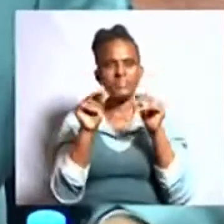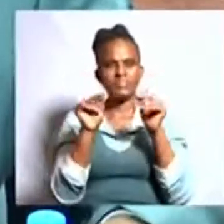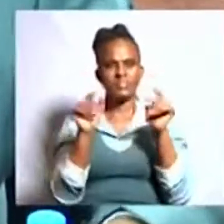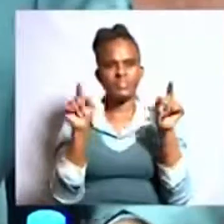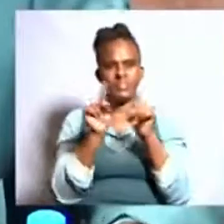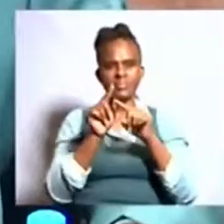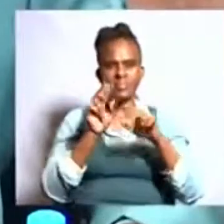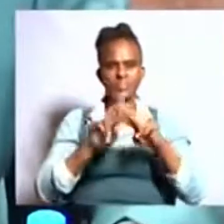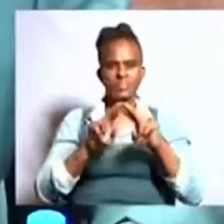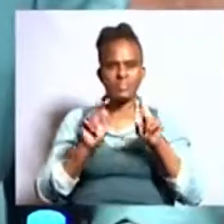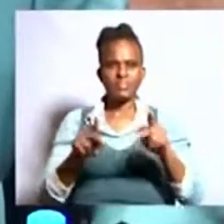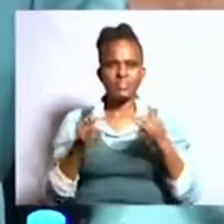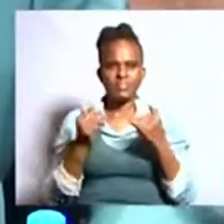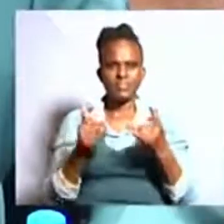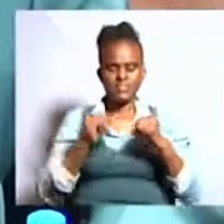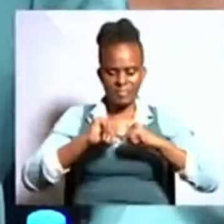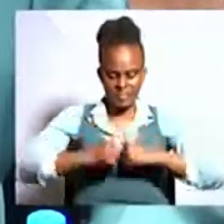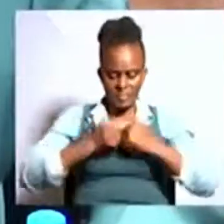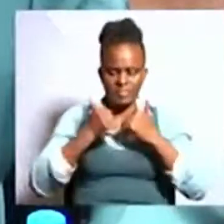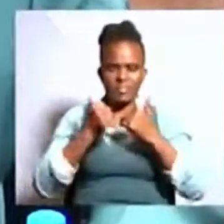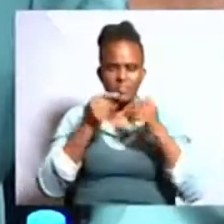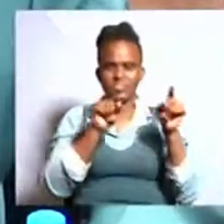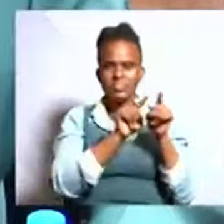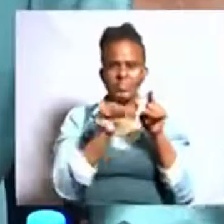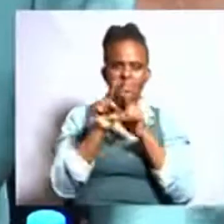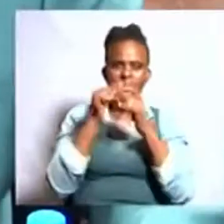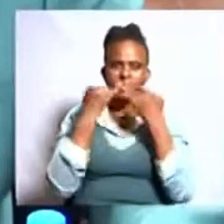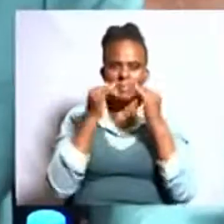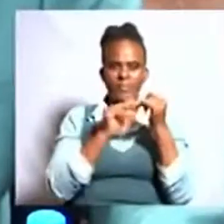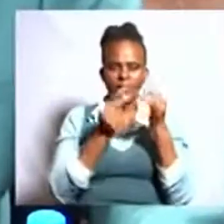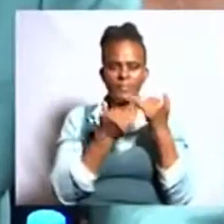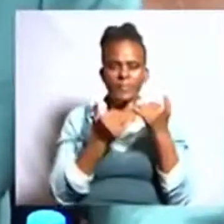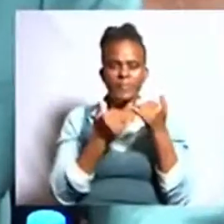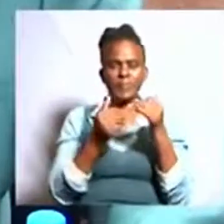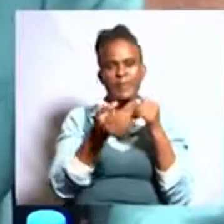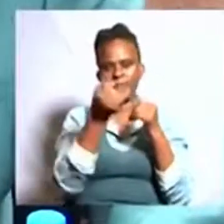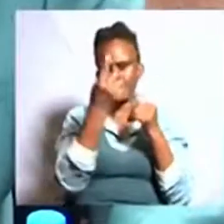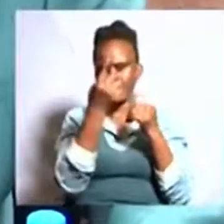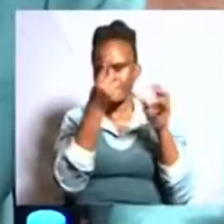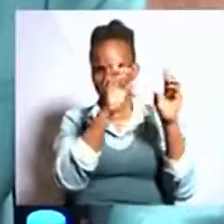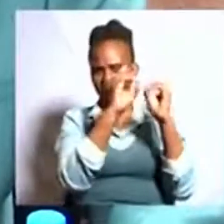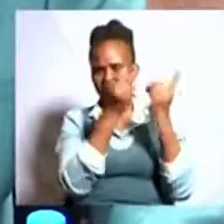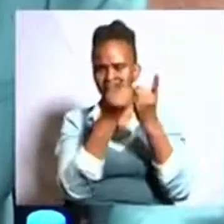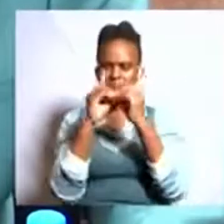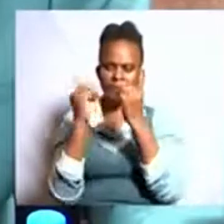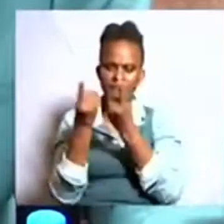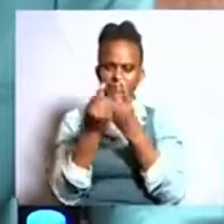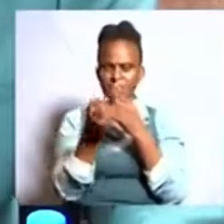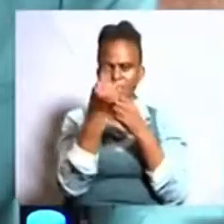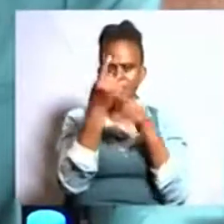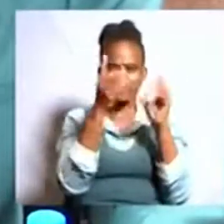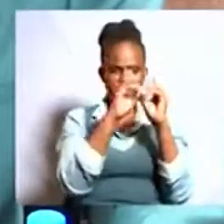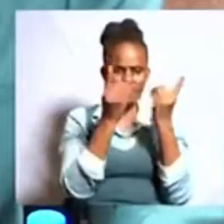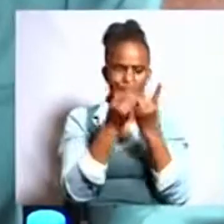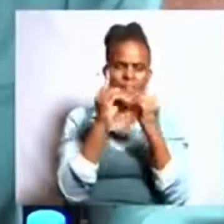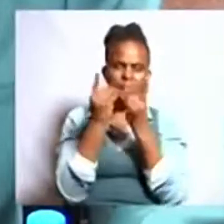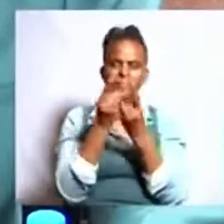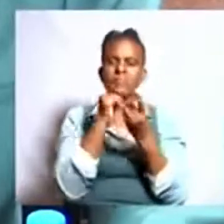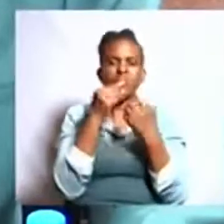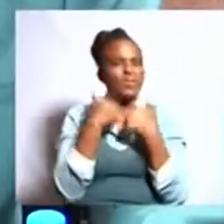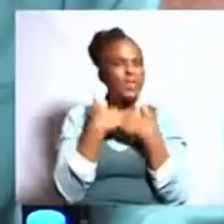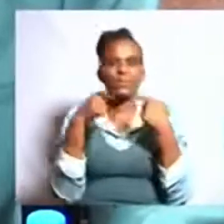the Chair, we are told also that the 11 districts, they don't have